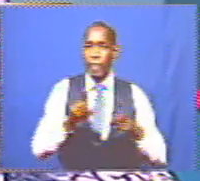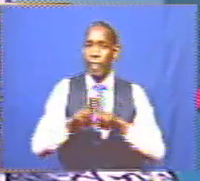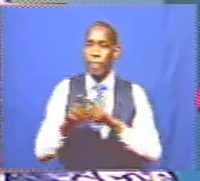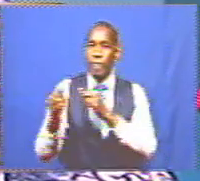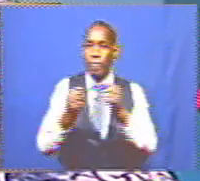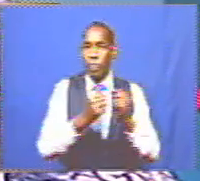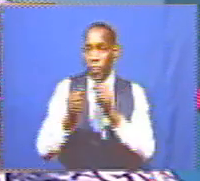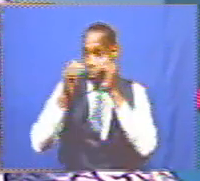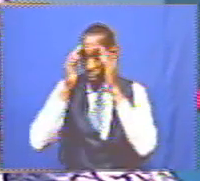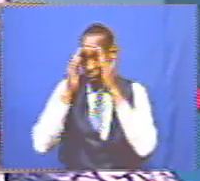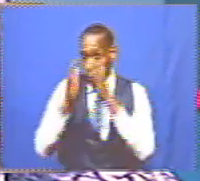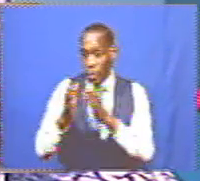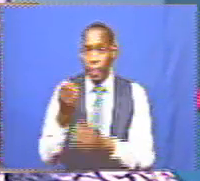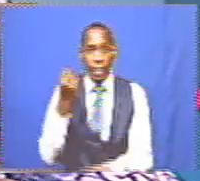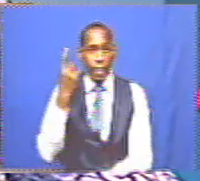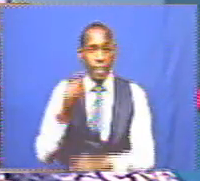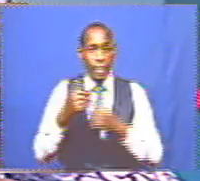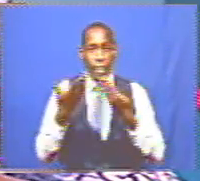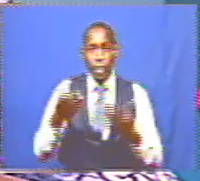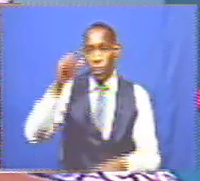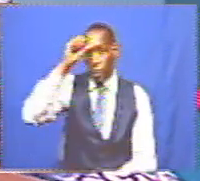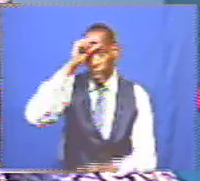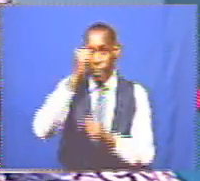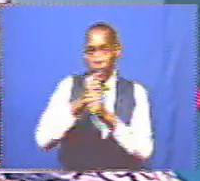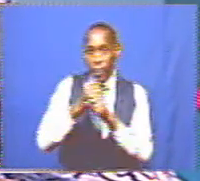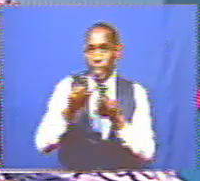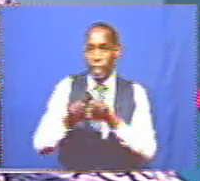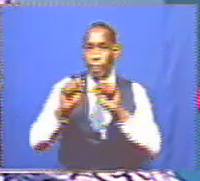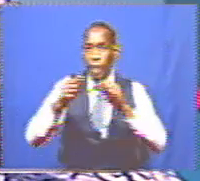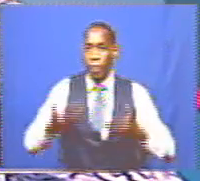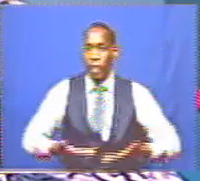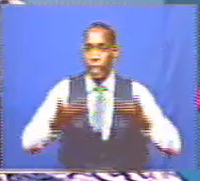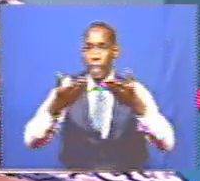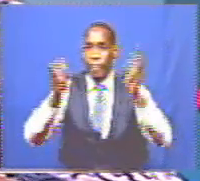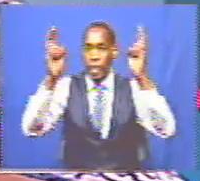very committed, understand how the government works, and to be able to deliver your issues.